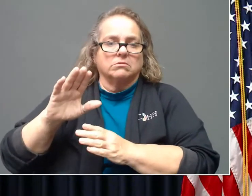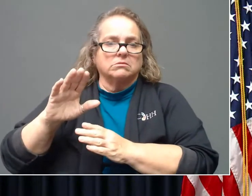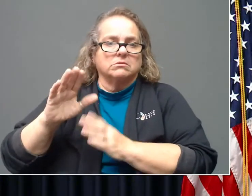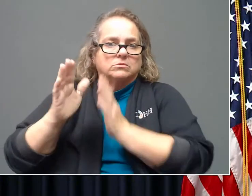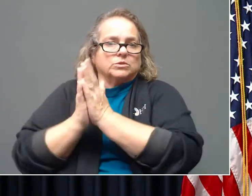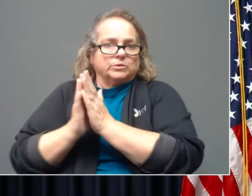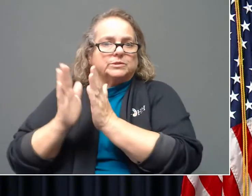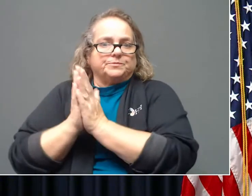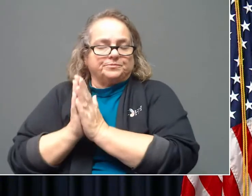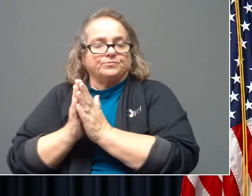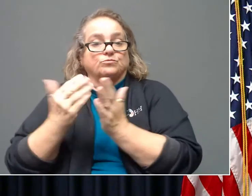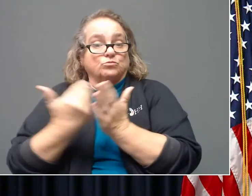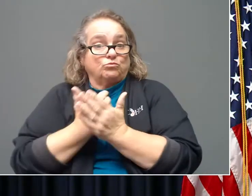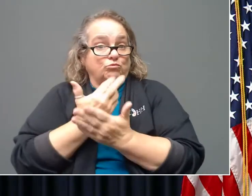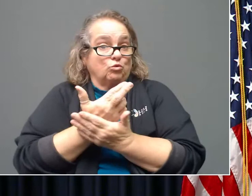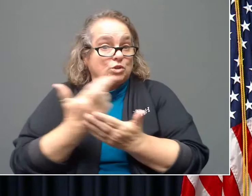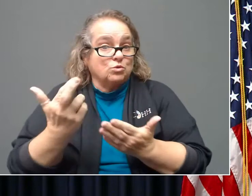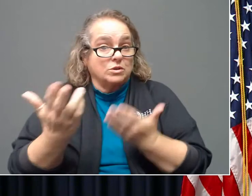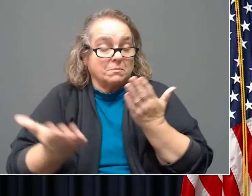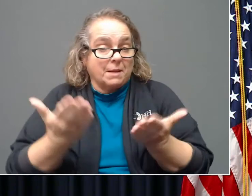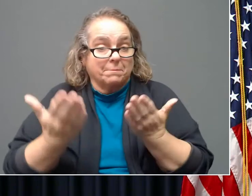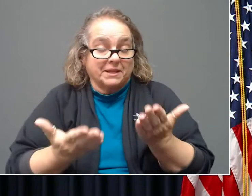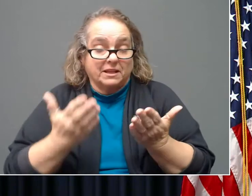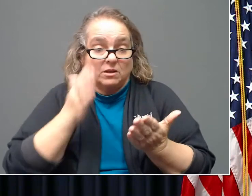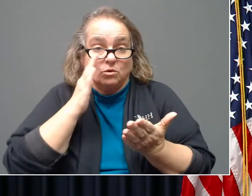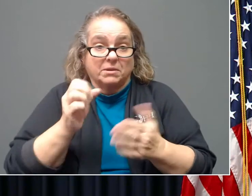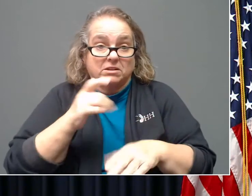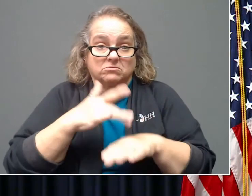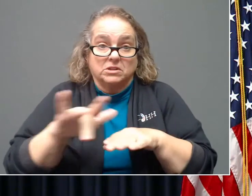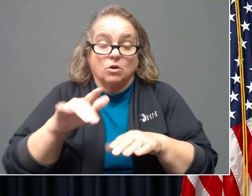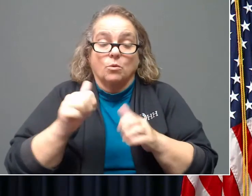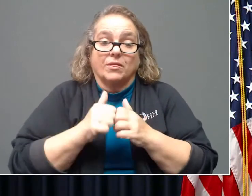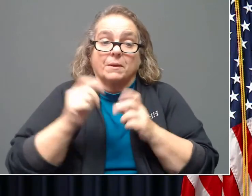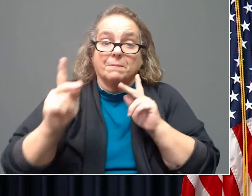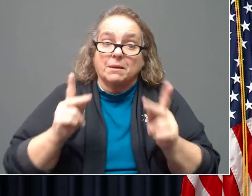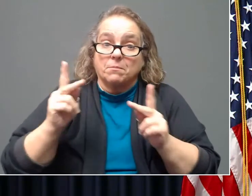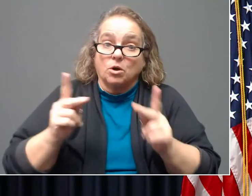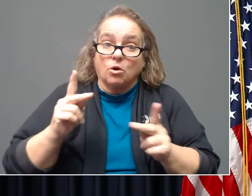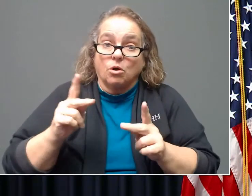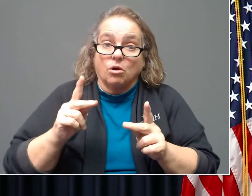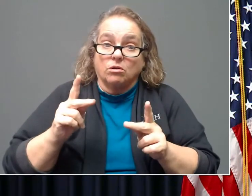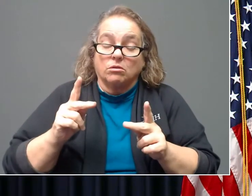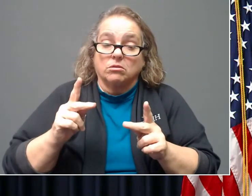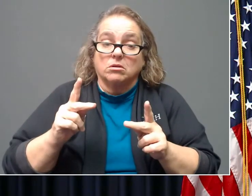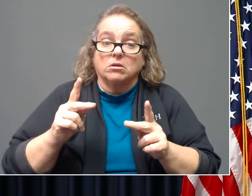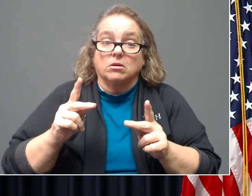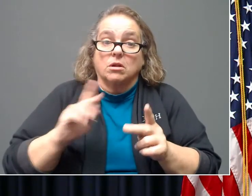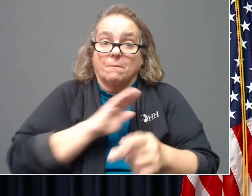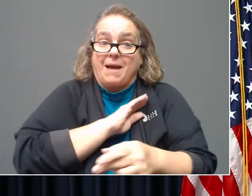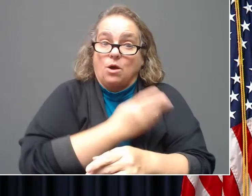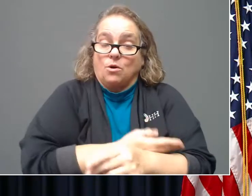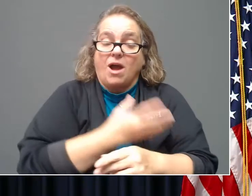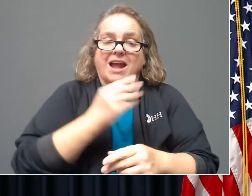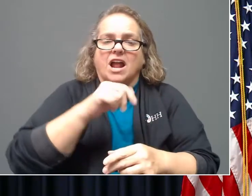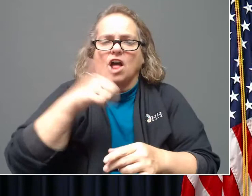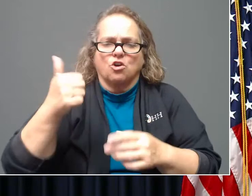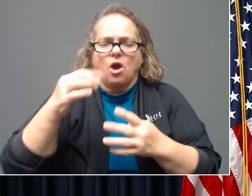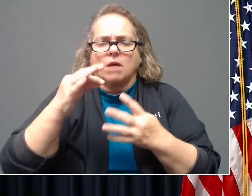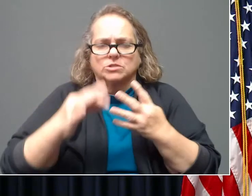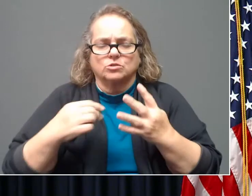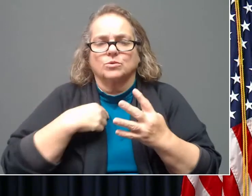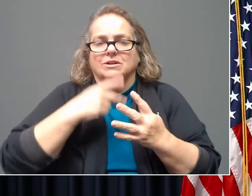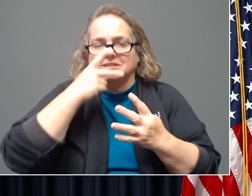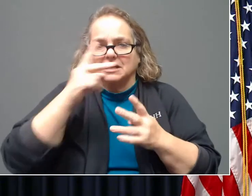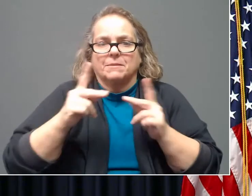are going to be available in terms of people power. And hopefully some other options out there. So we're seeing people trying to